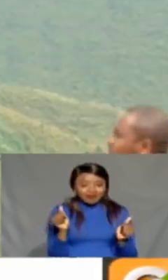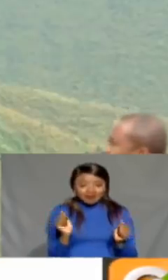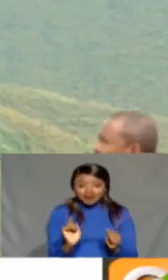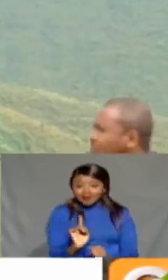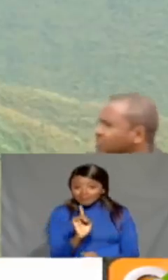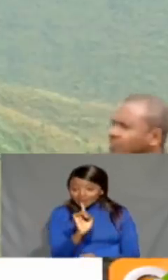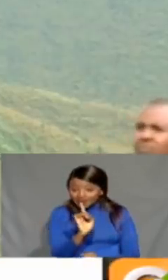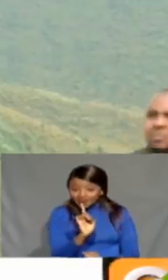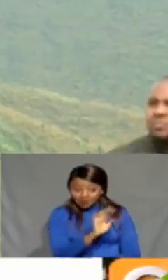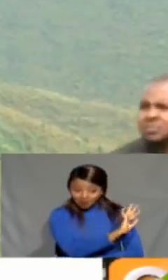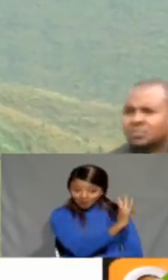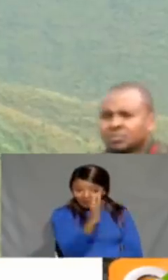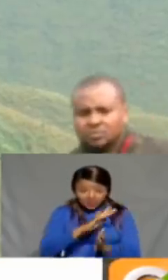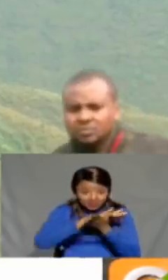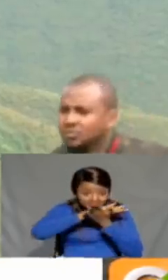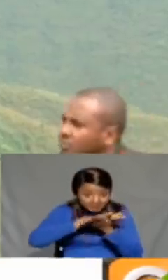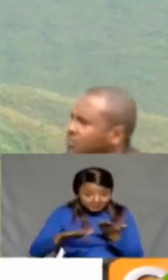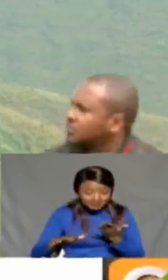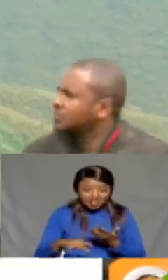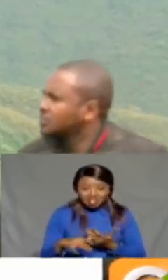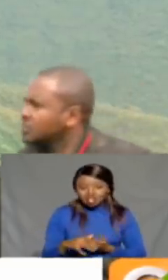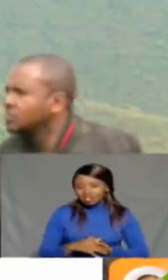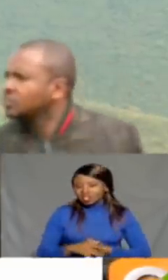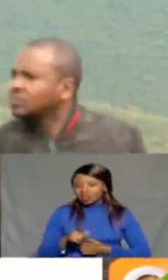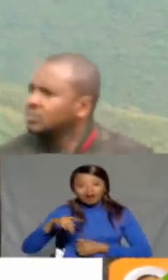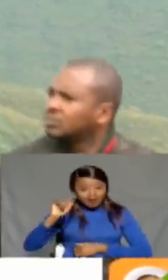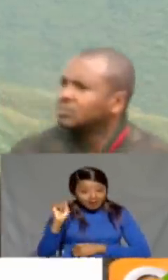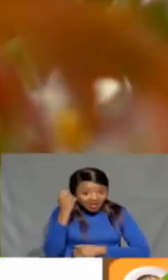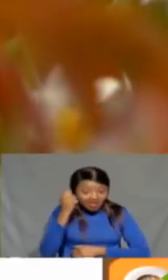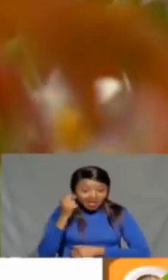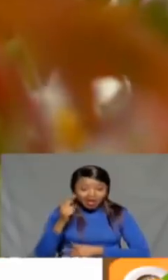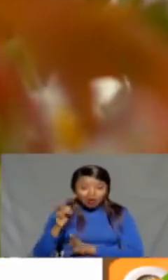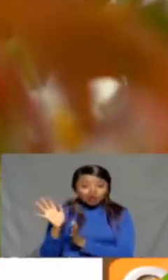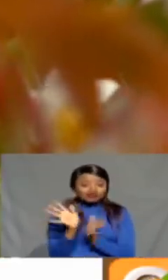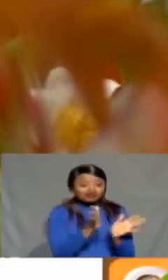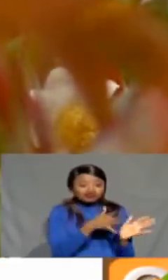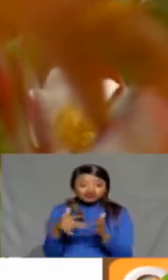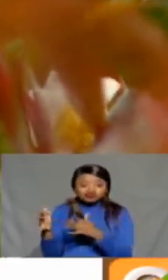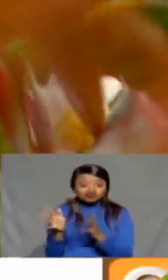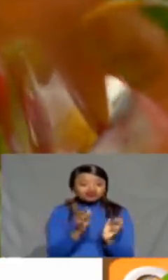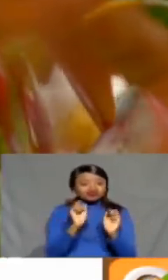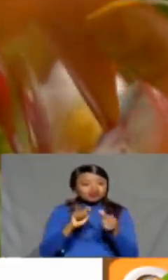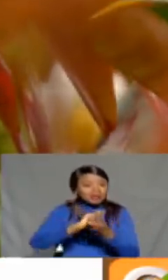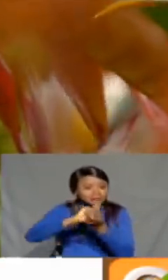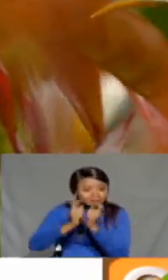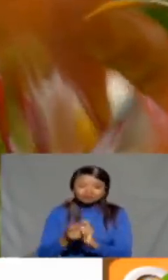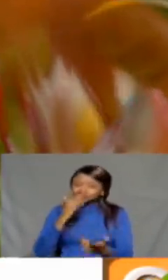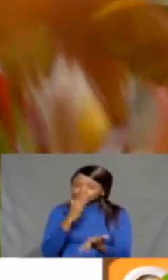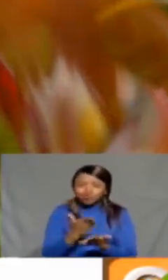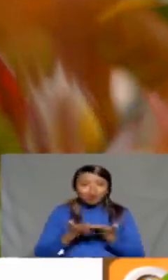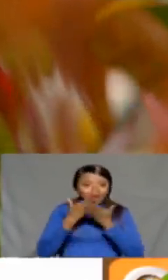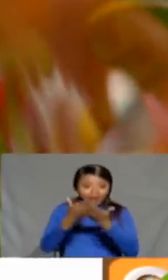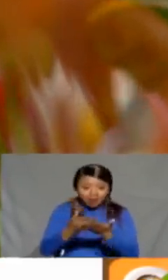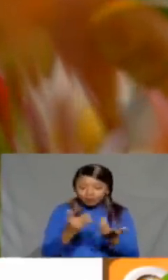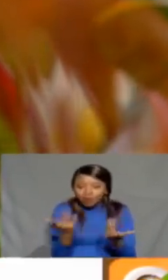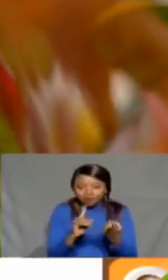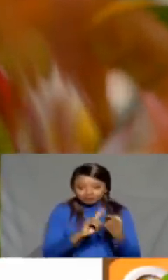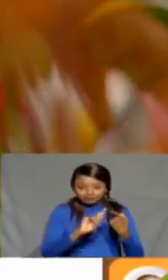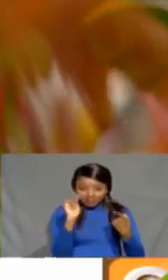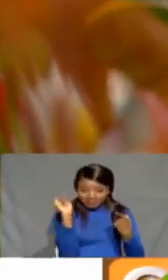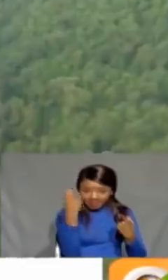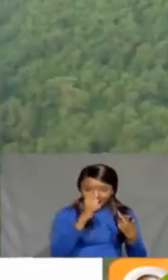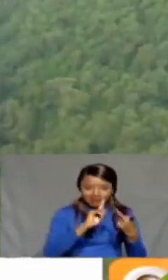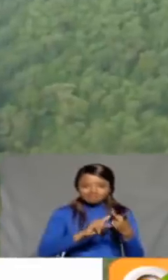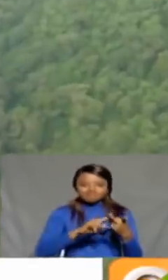Without the Mao Forest, the region's climate will be thrown into a crisis. It literally helps people in Kenya, Uganda, and